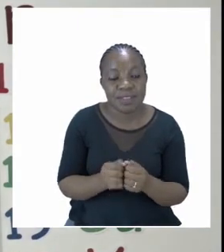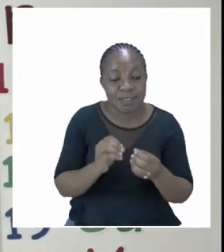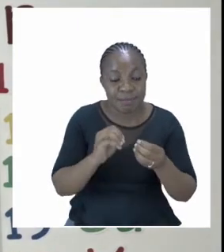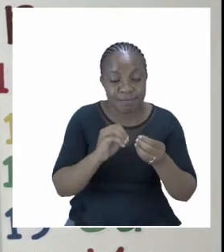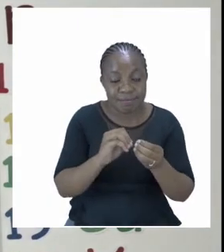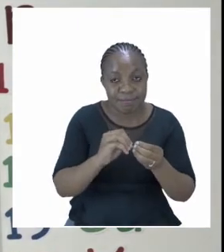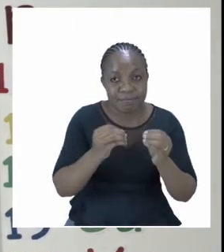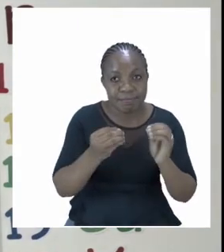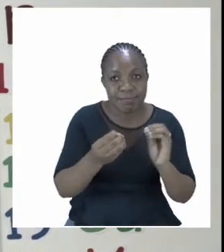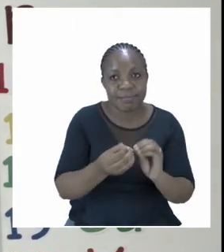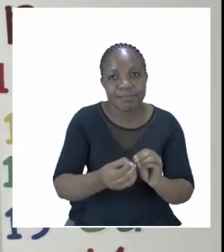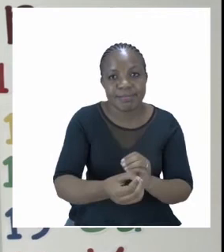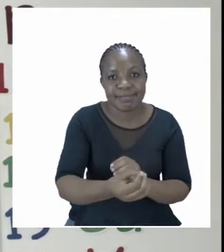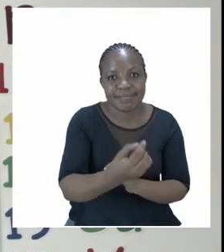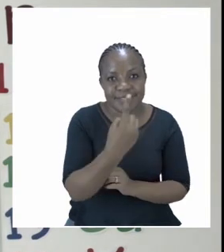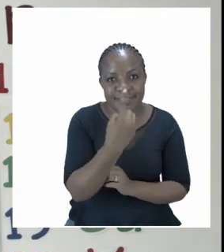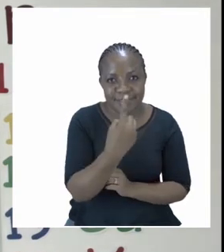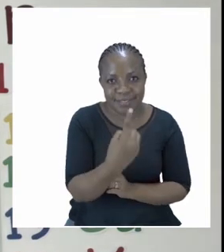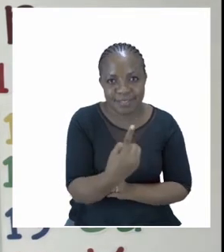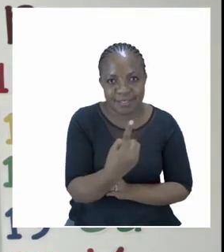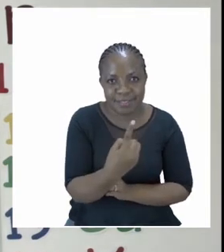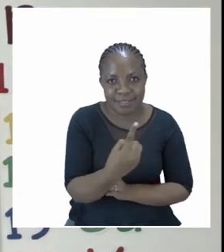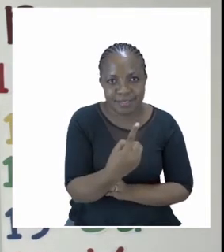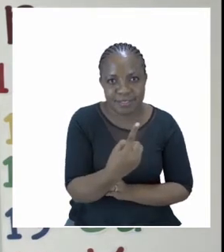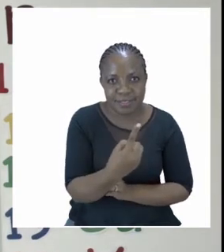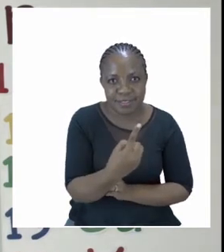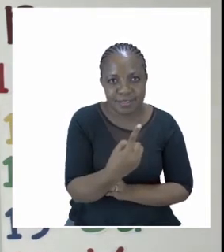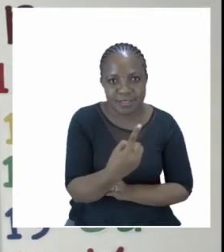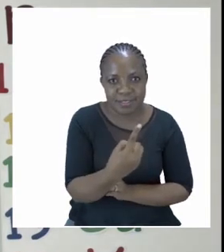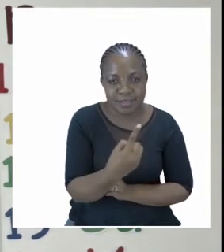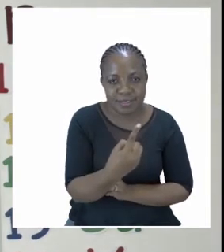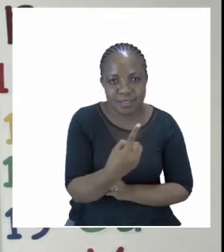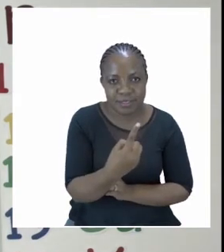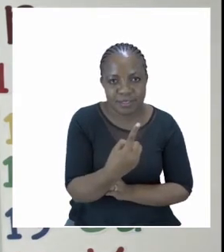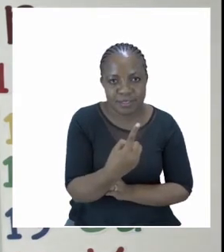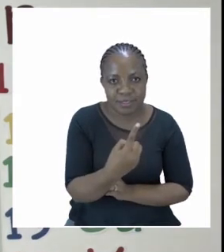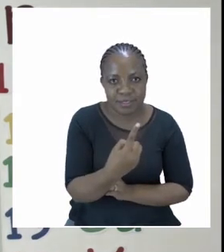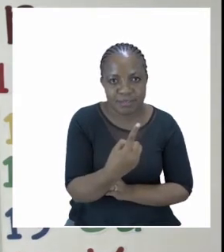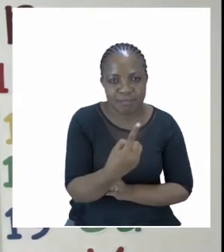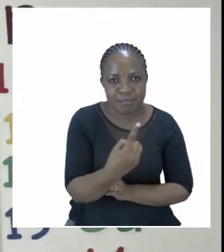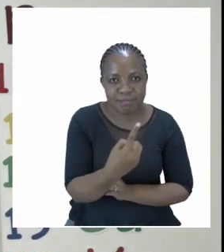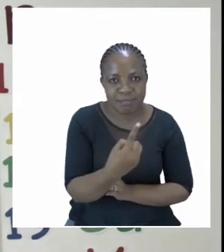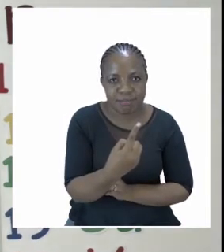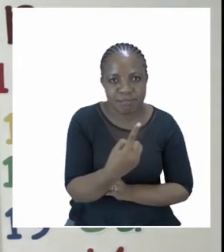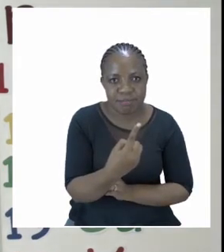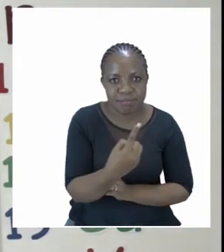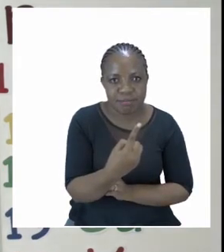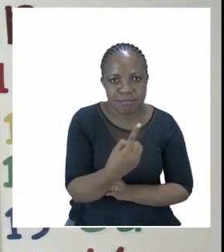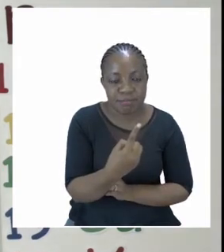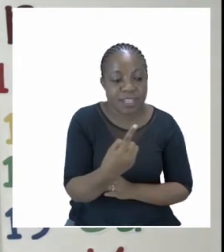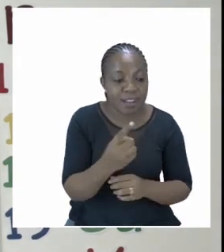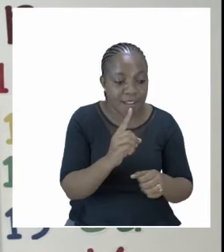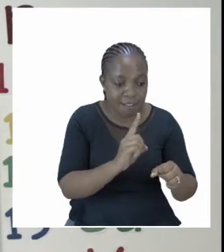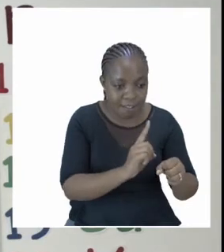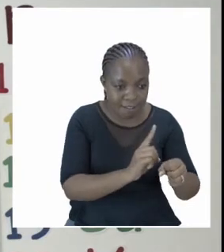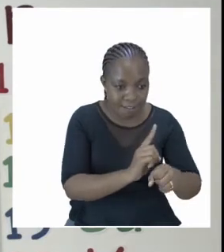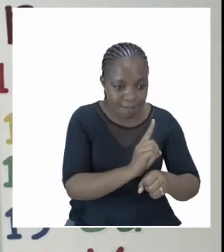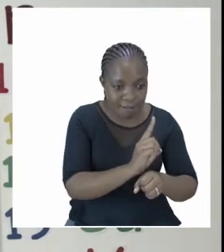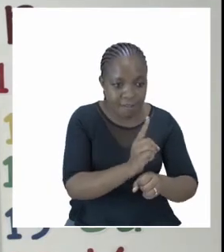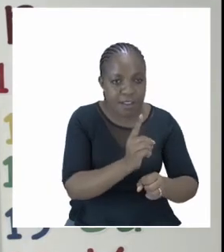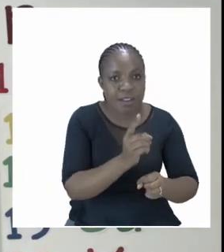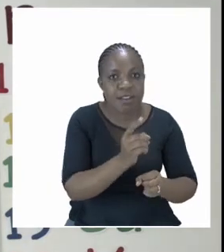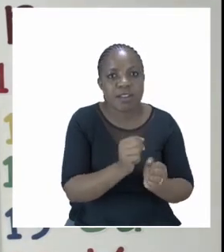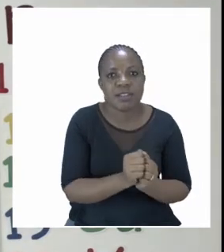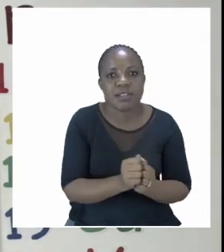one, find the first thing we're going to do, we read in our exercise. Let's take a look at